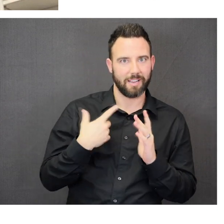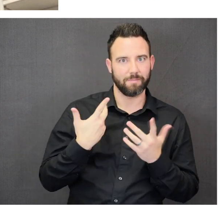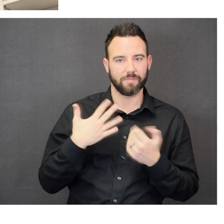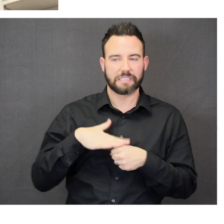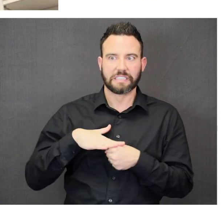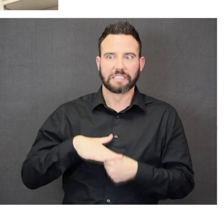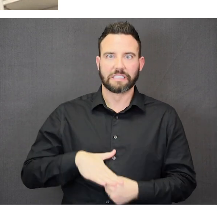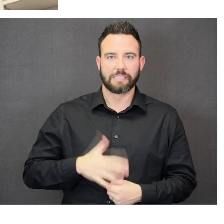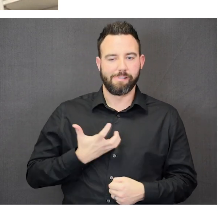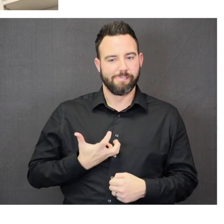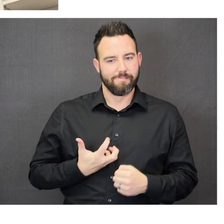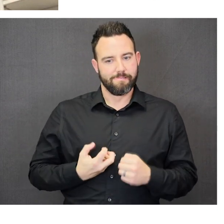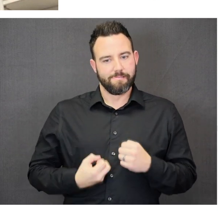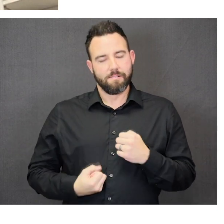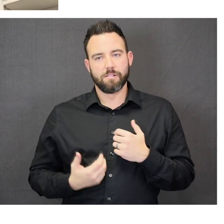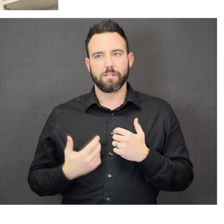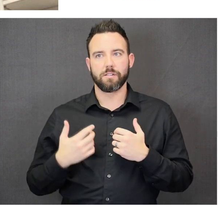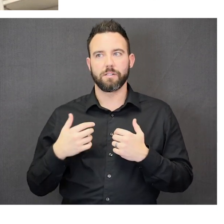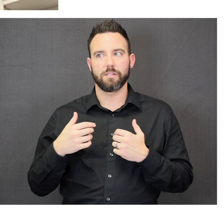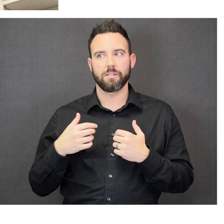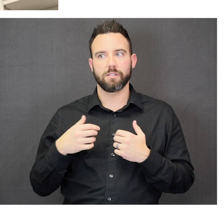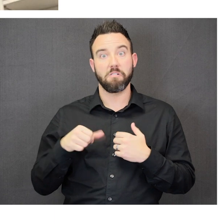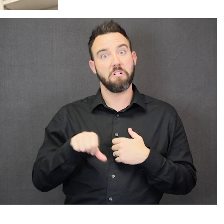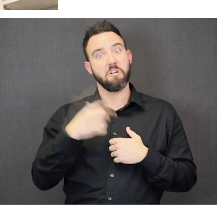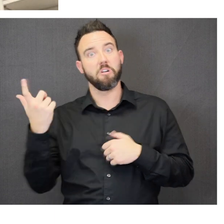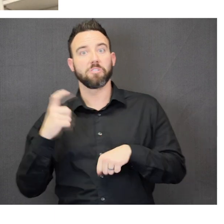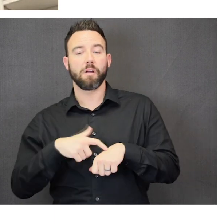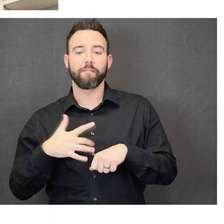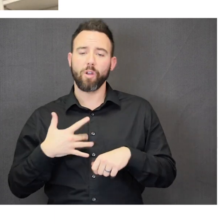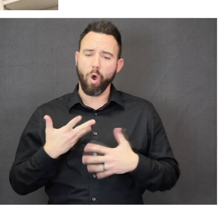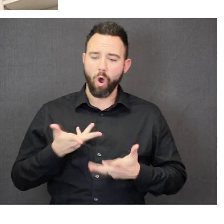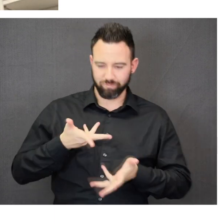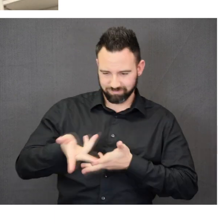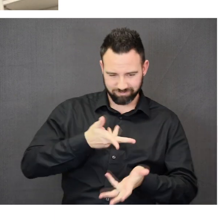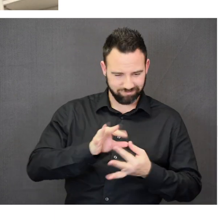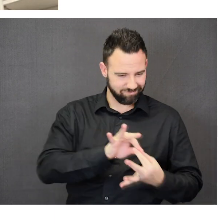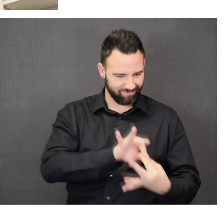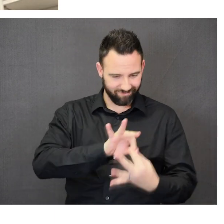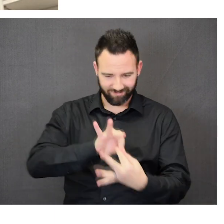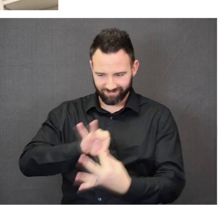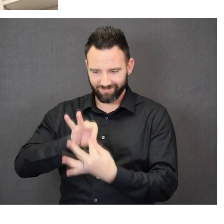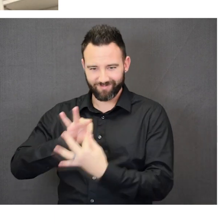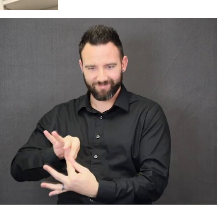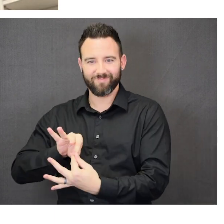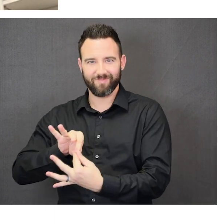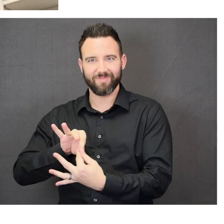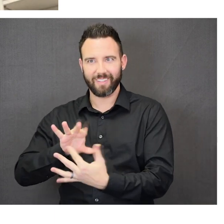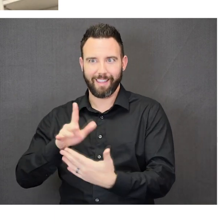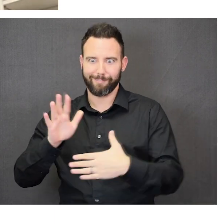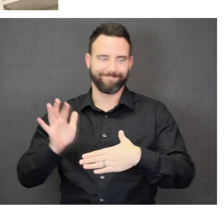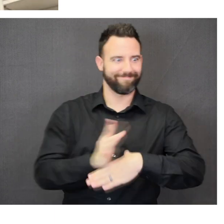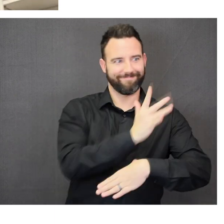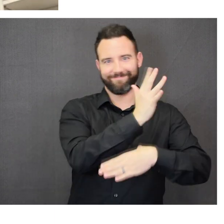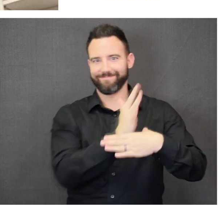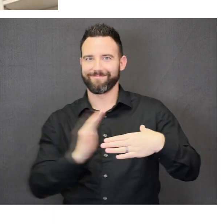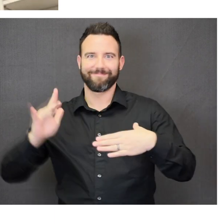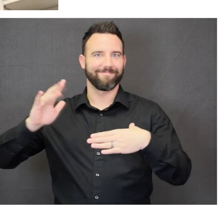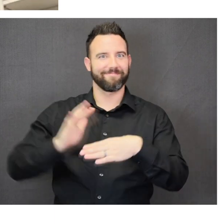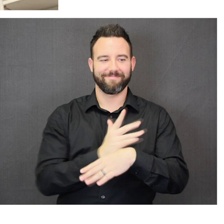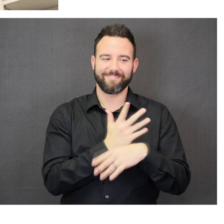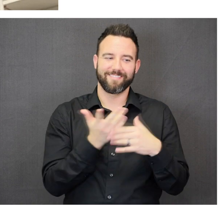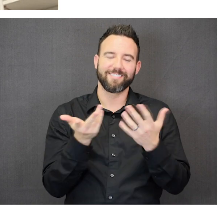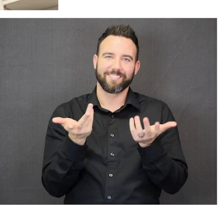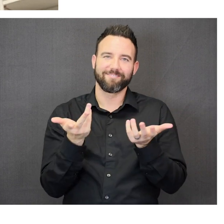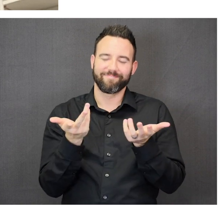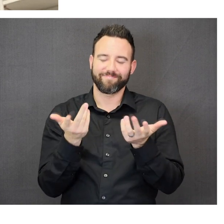Other times, maybe things feel really connected, and probably everything else in between. So let's talk a